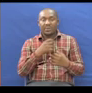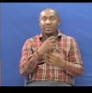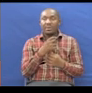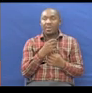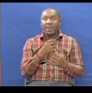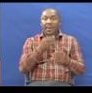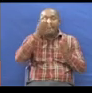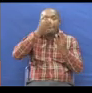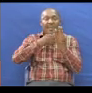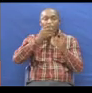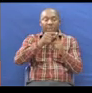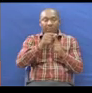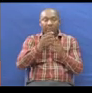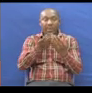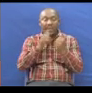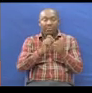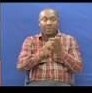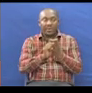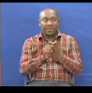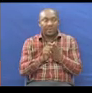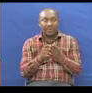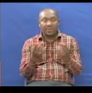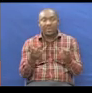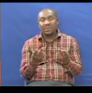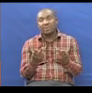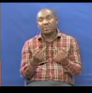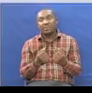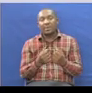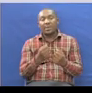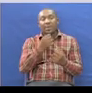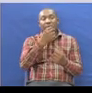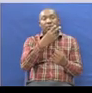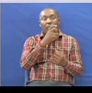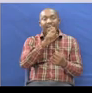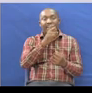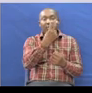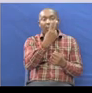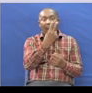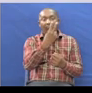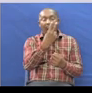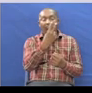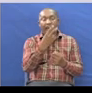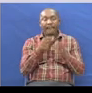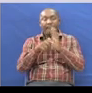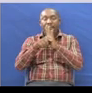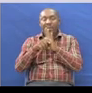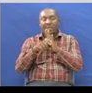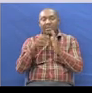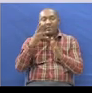our middle term now can be written in terms of 4 and 5. That is 2x squared